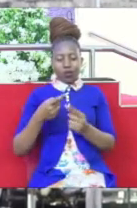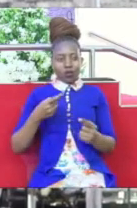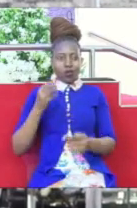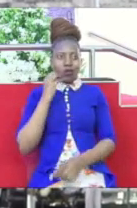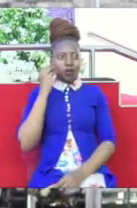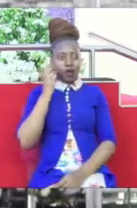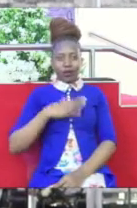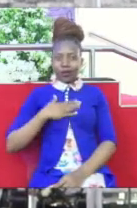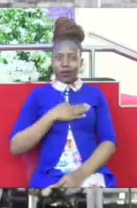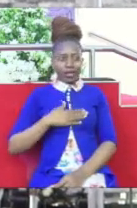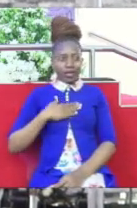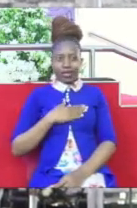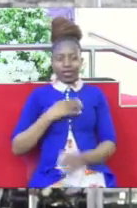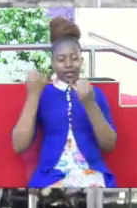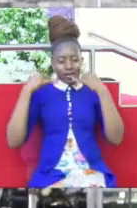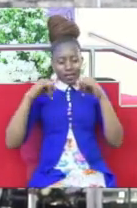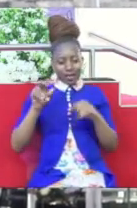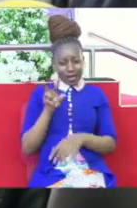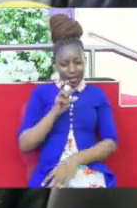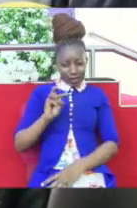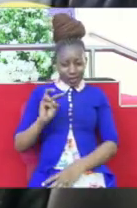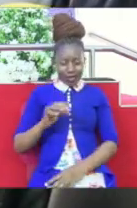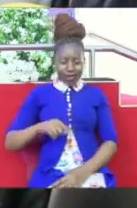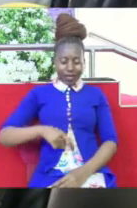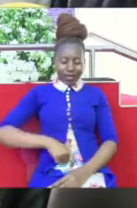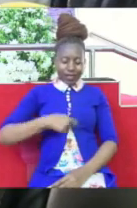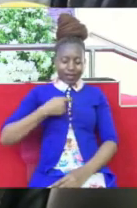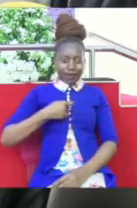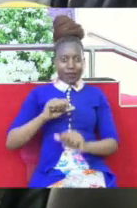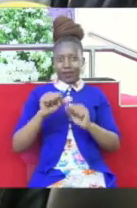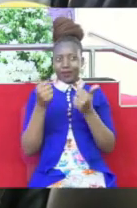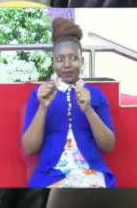up. Tafadhali tazama mwambie ako vizuri amevaa vema. Amen. Amen.